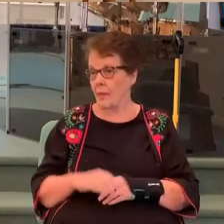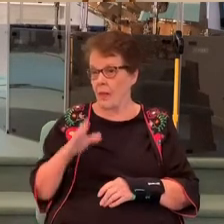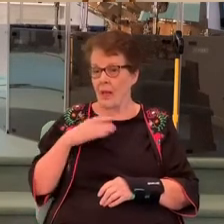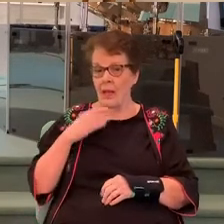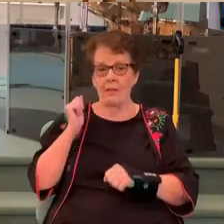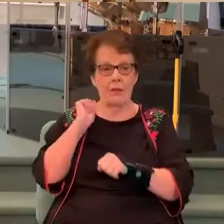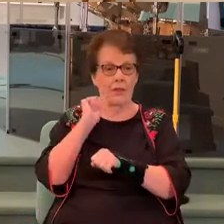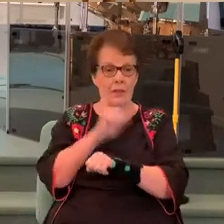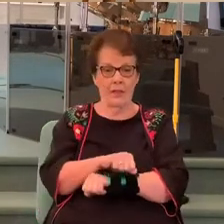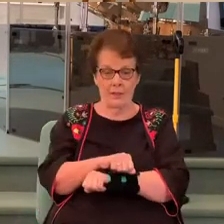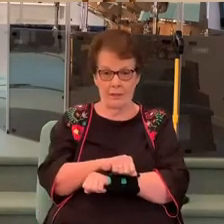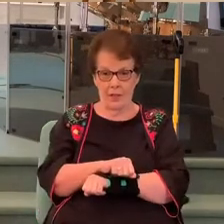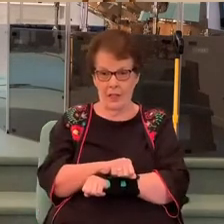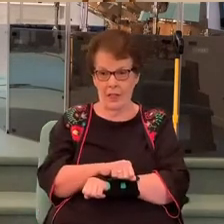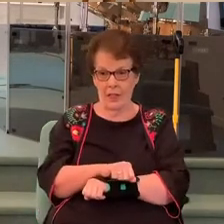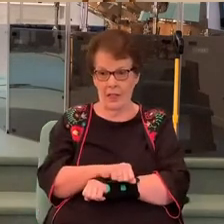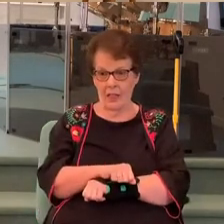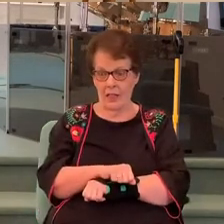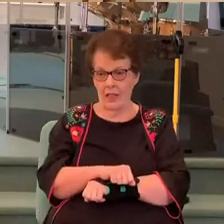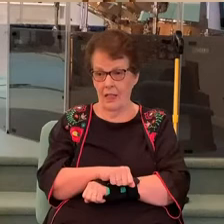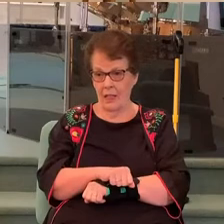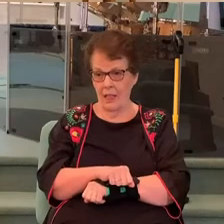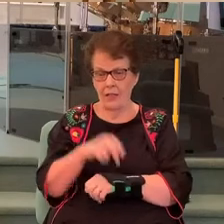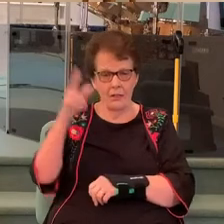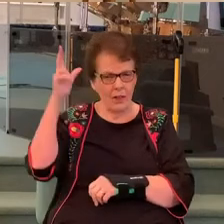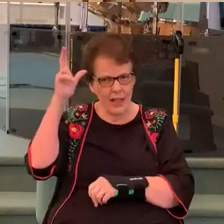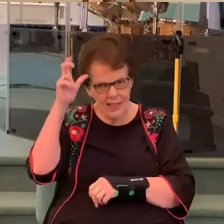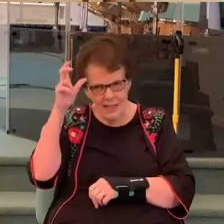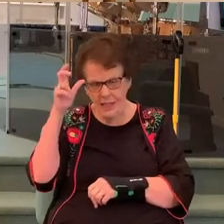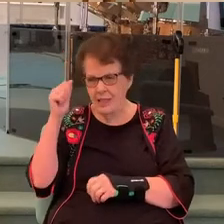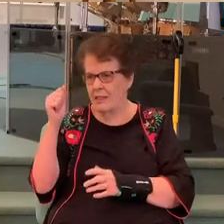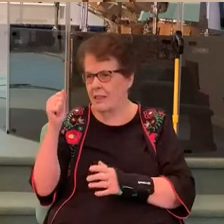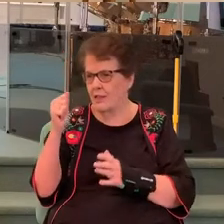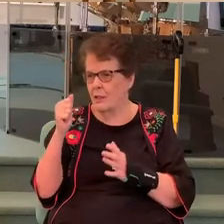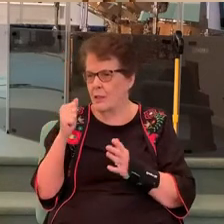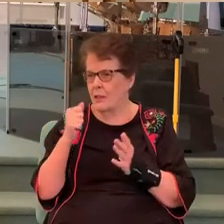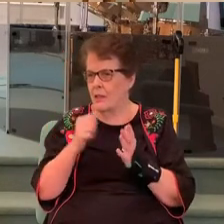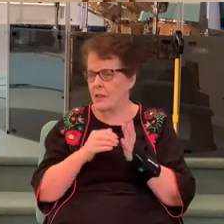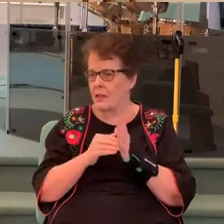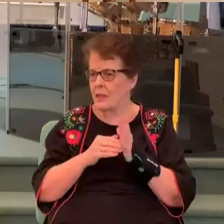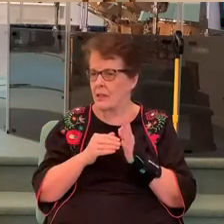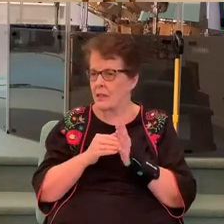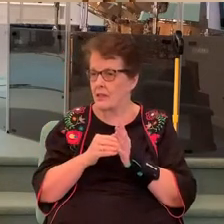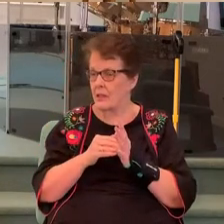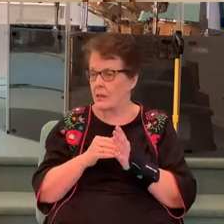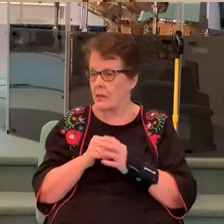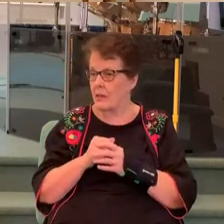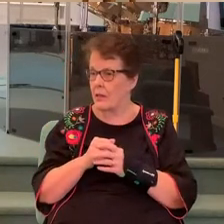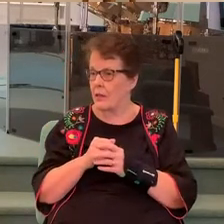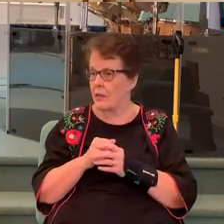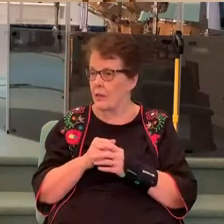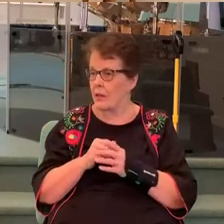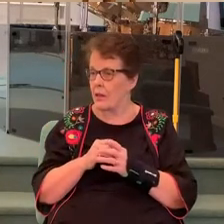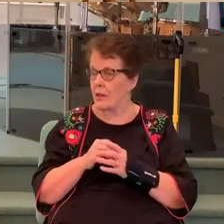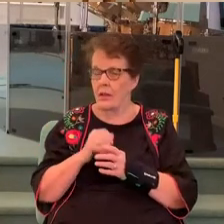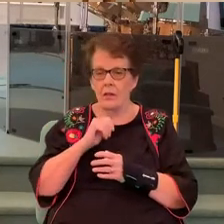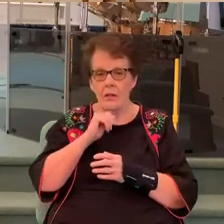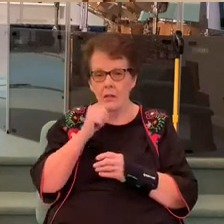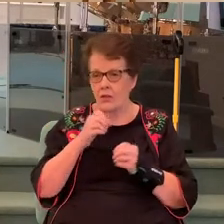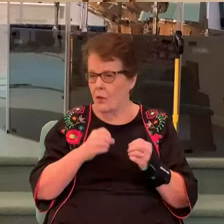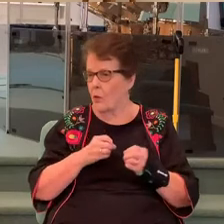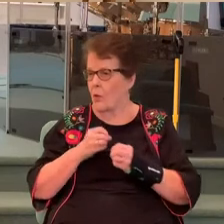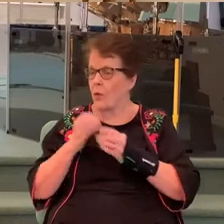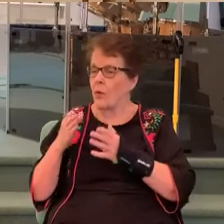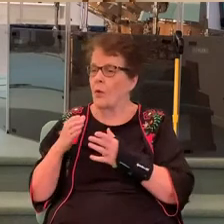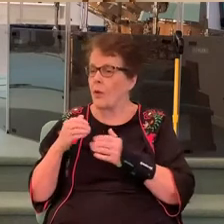feel like Satan's eating your lunch every day, but you're not praying, then you are giving the game away. You are giving it away.